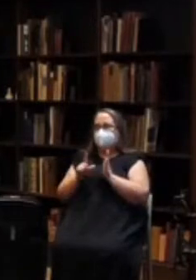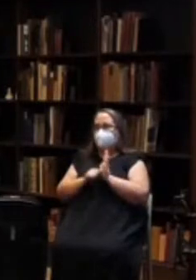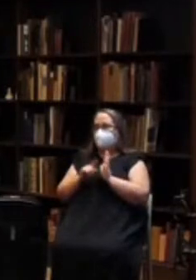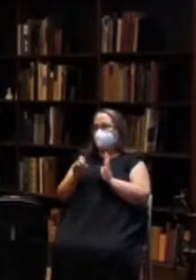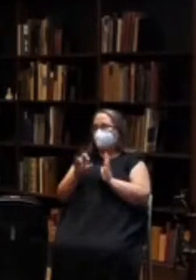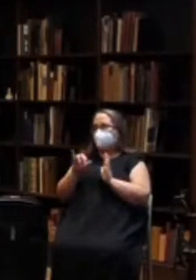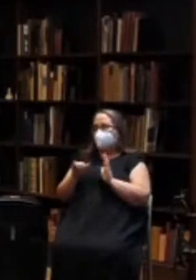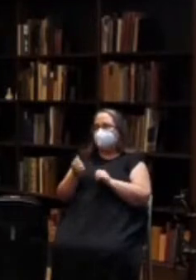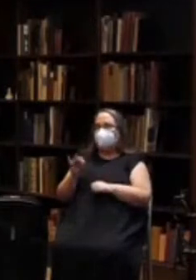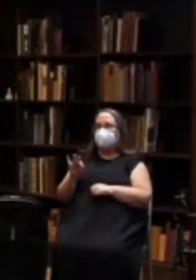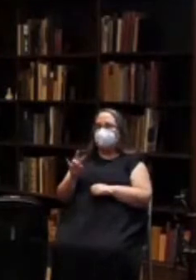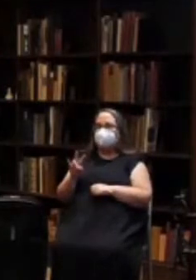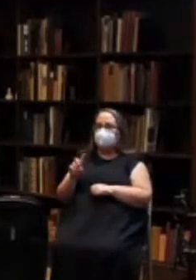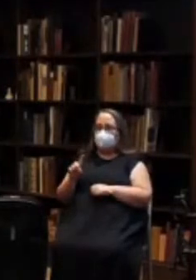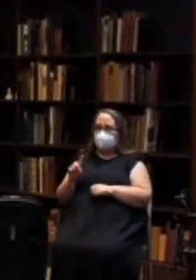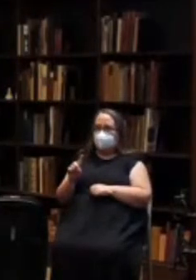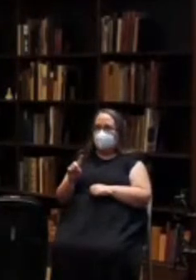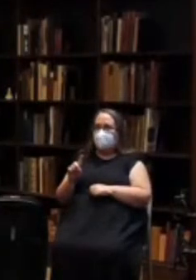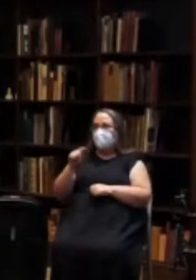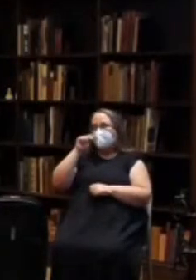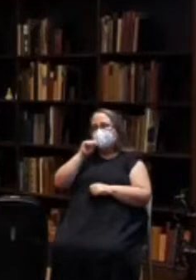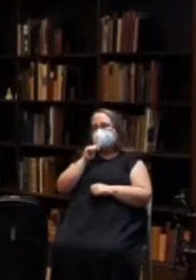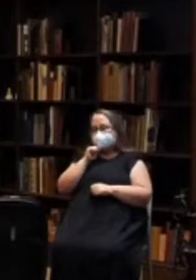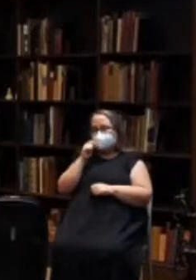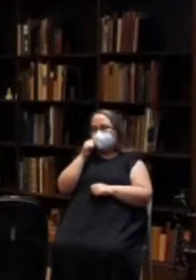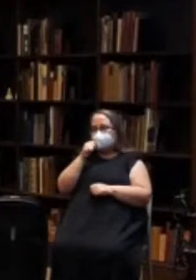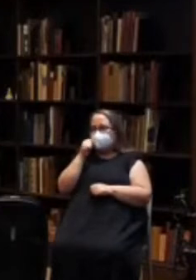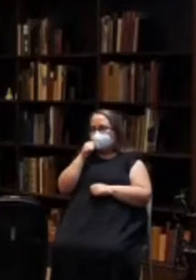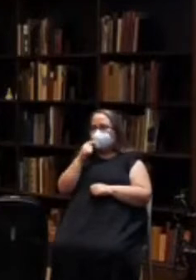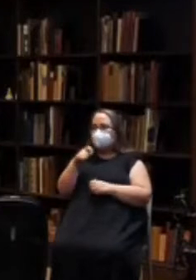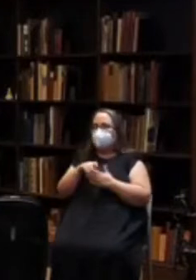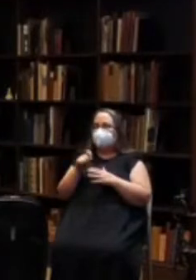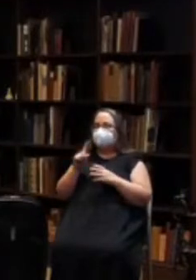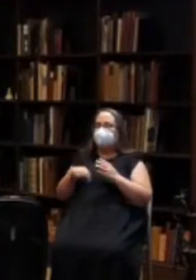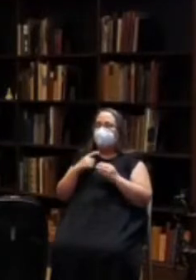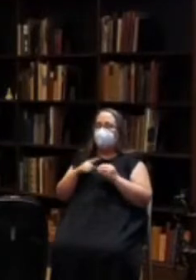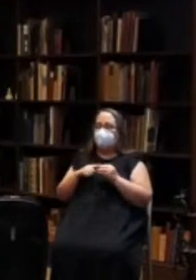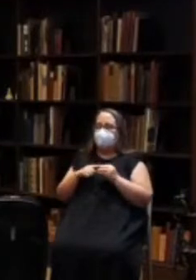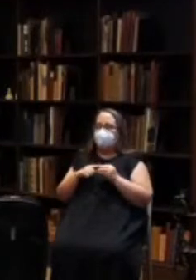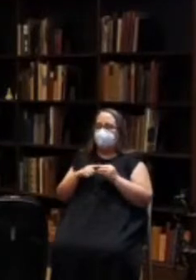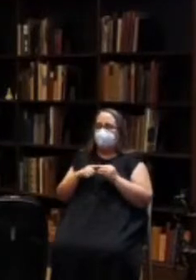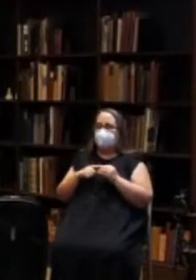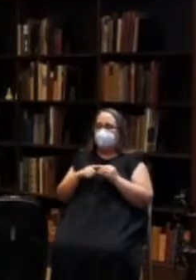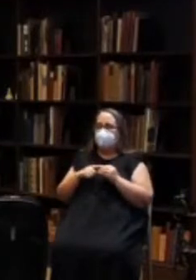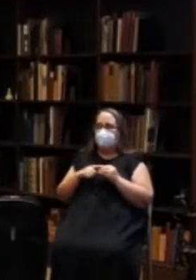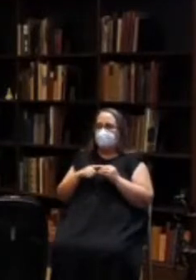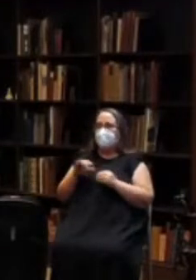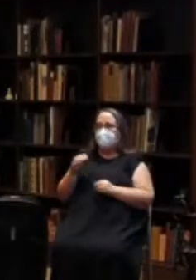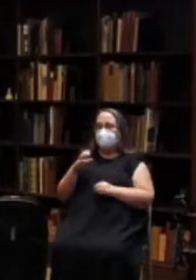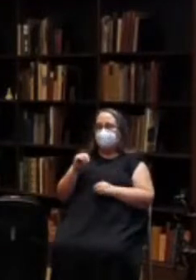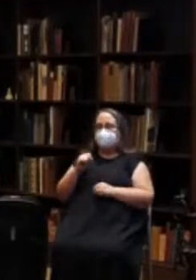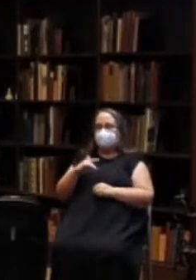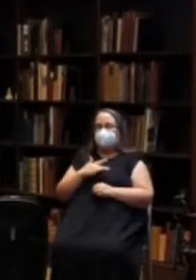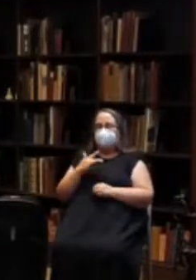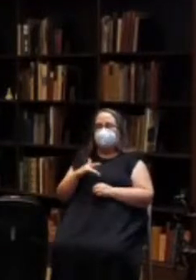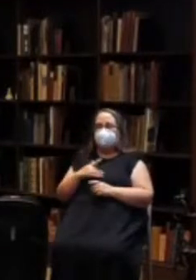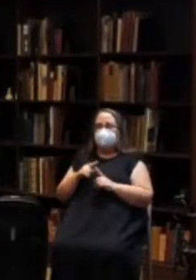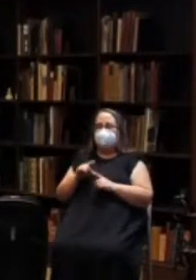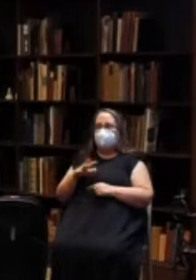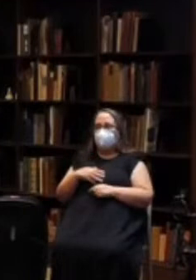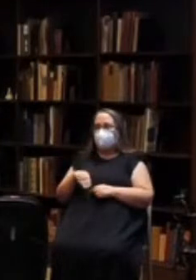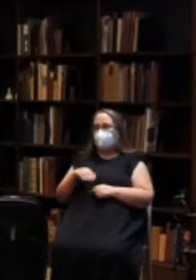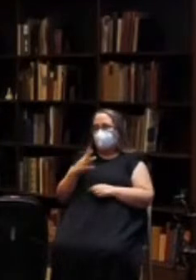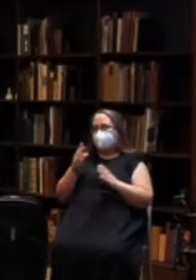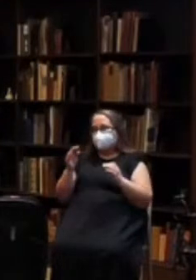in 1971 by a teenage girl where she writes about the sort of racism she feels from her